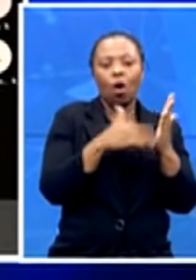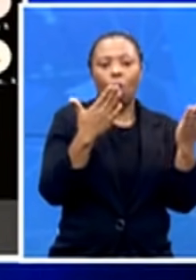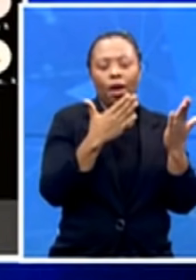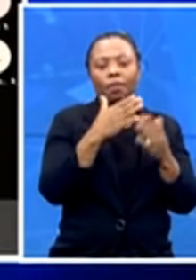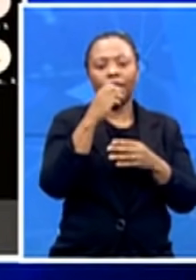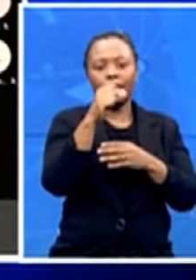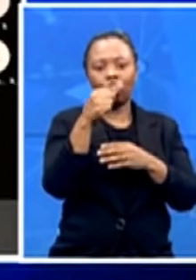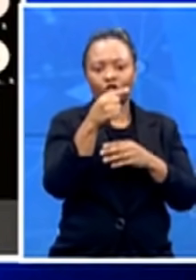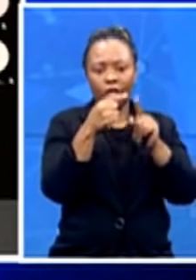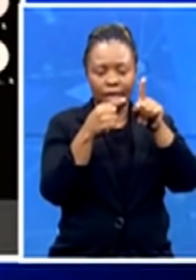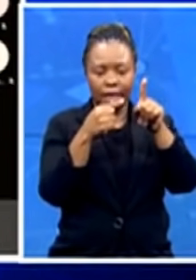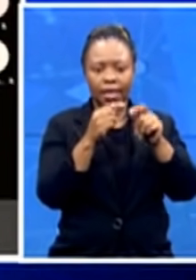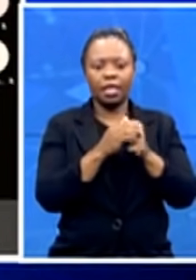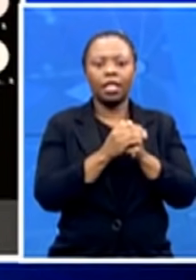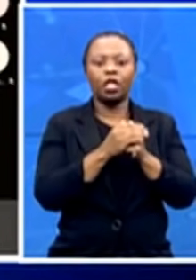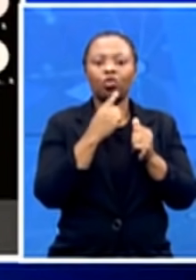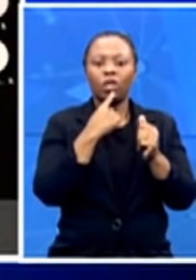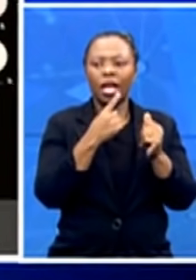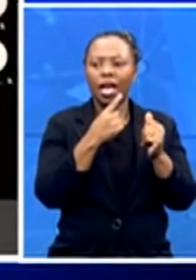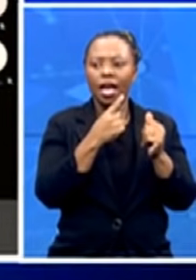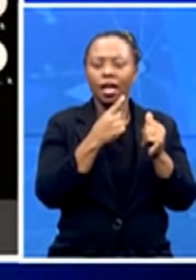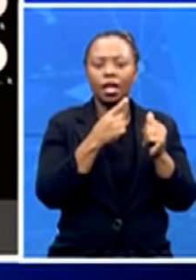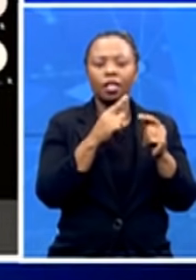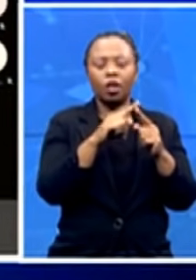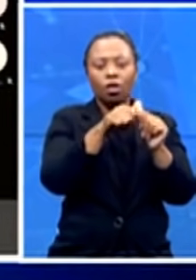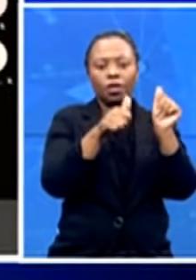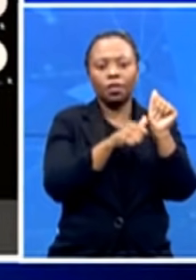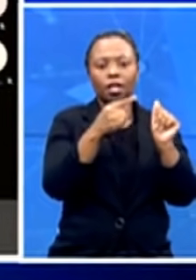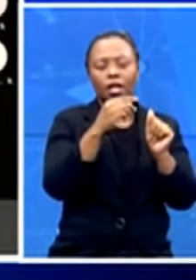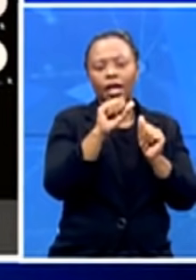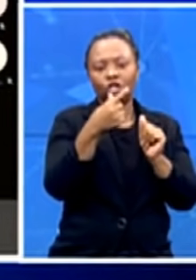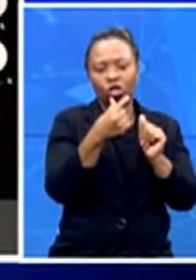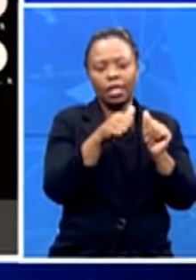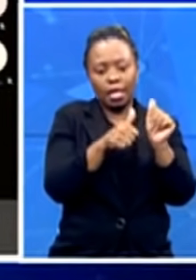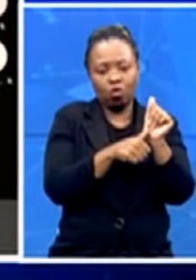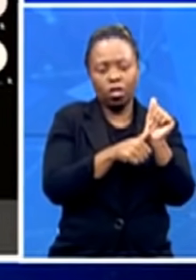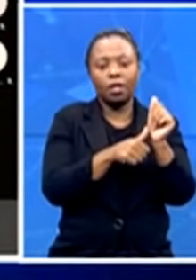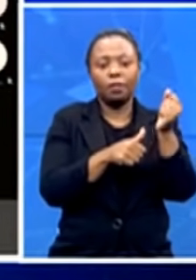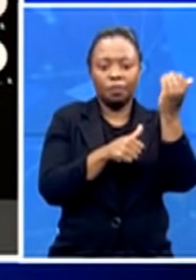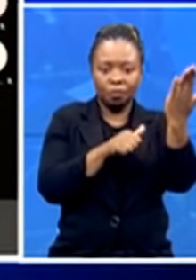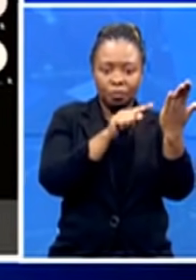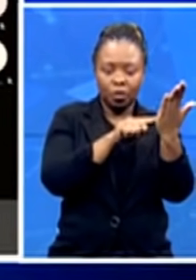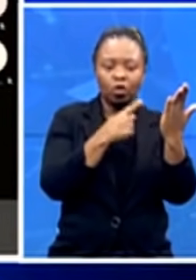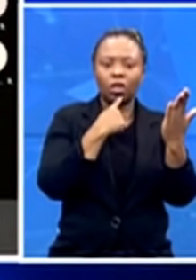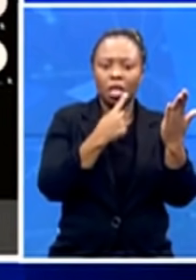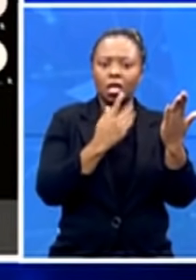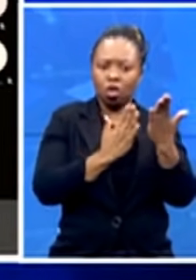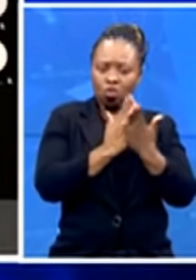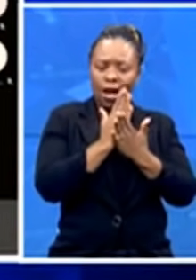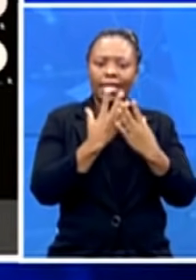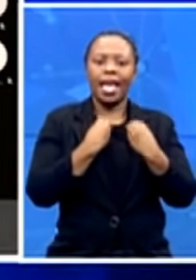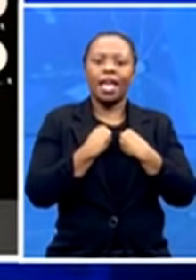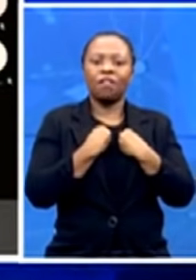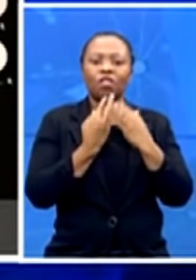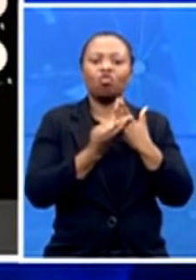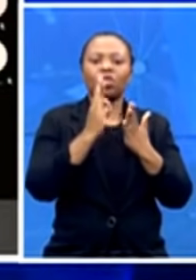legal defects in respect of his suspension and purporting to exercise the right to seek a review of the suspension